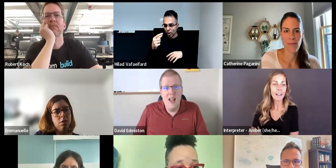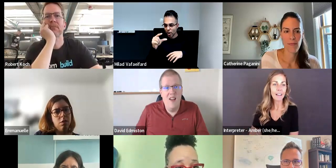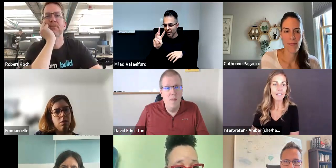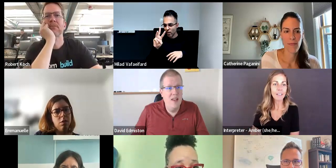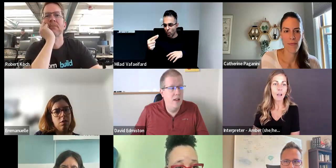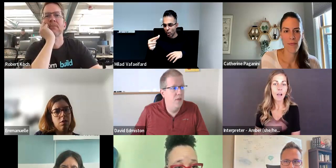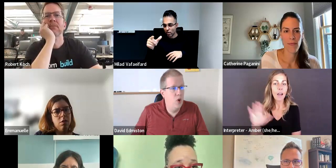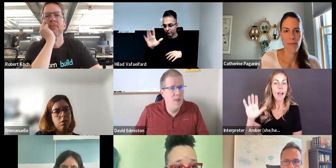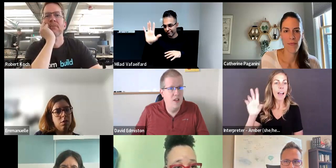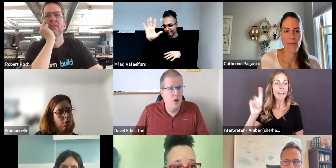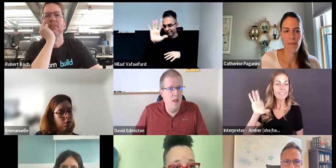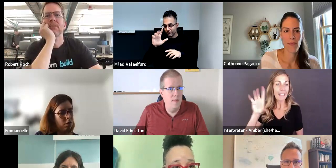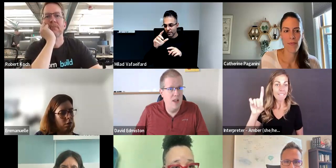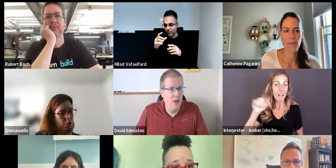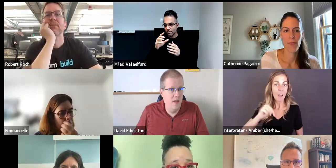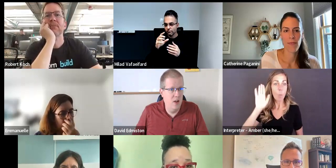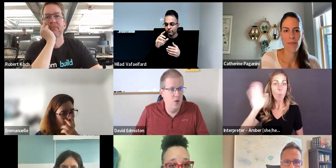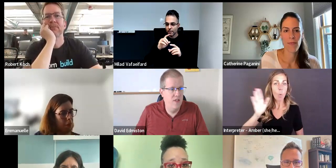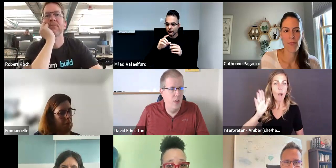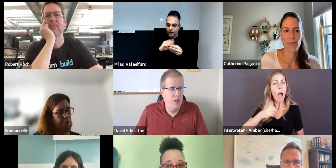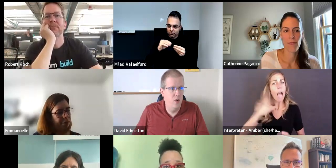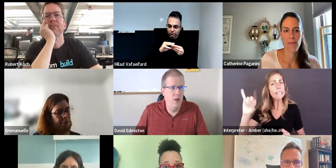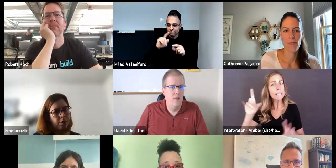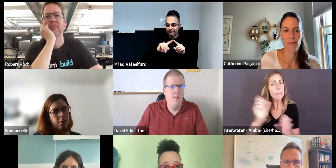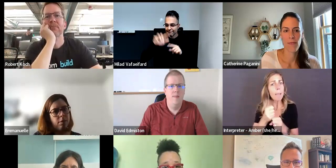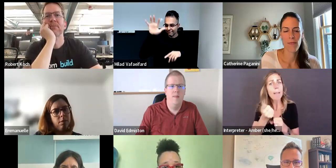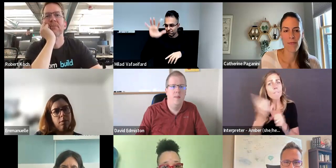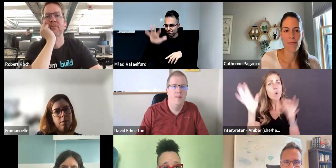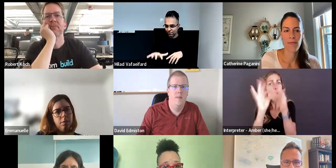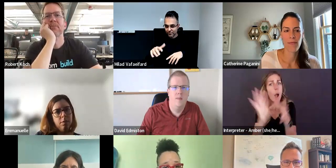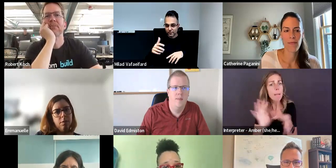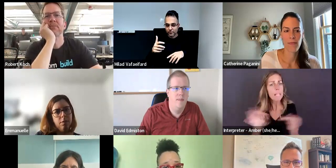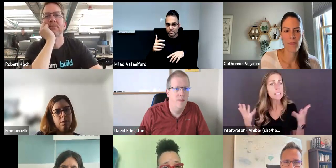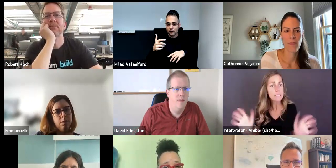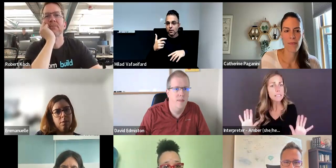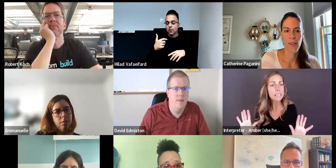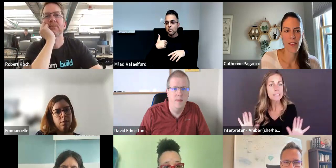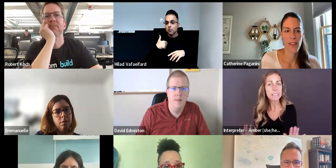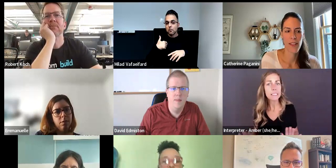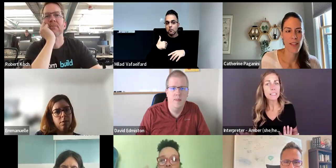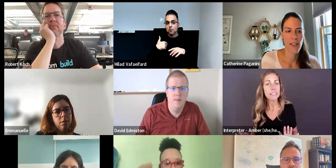I actually have made a few comments on them here and there, just for the record.